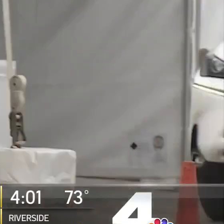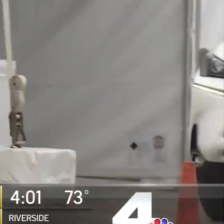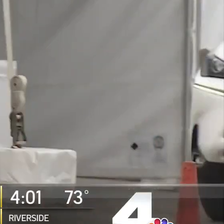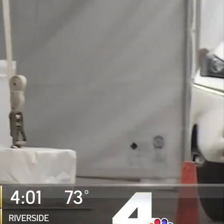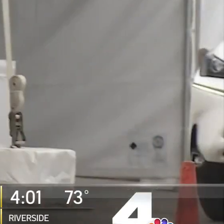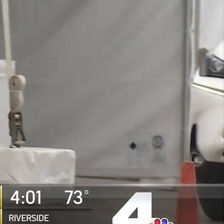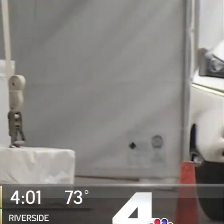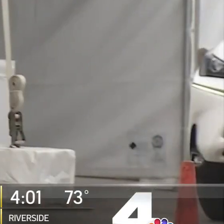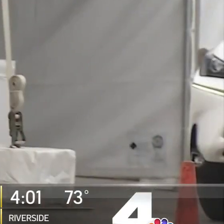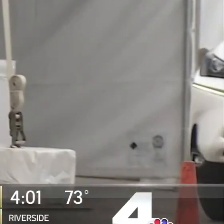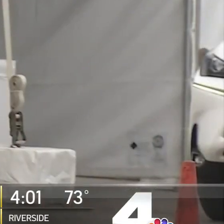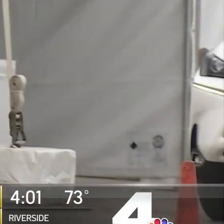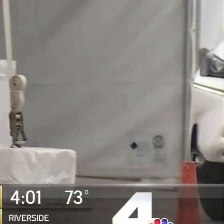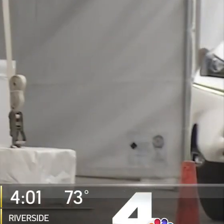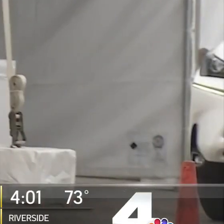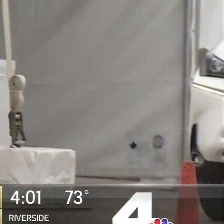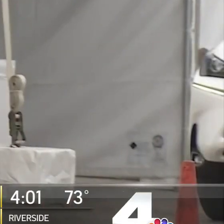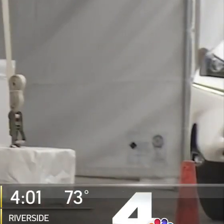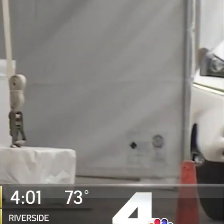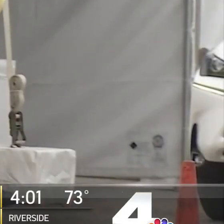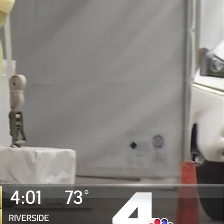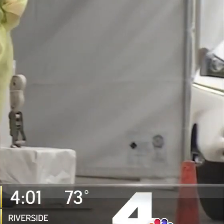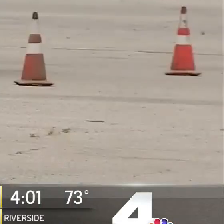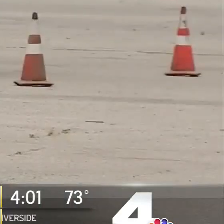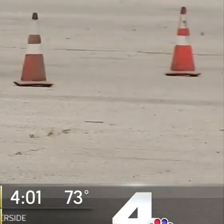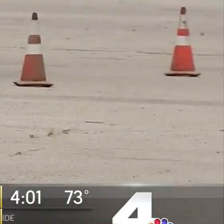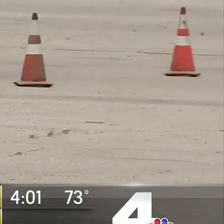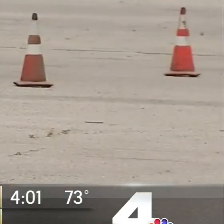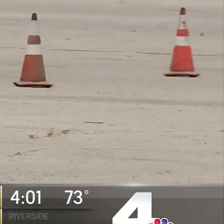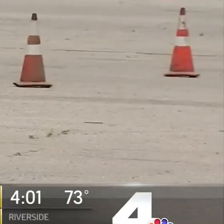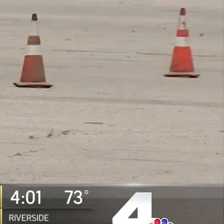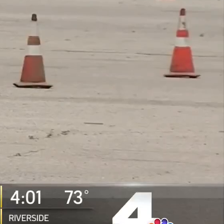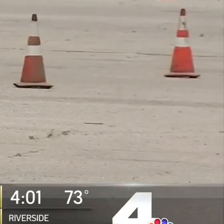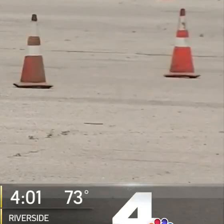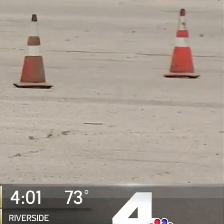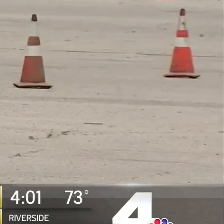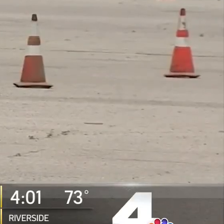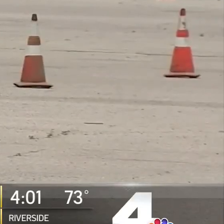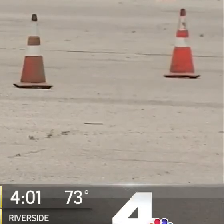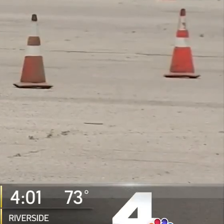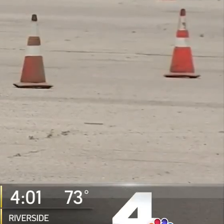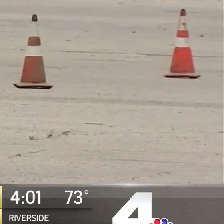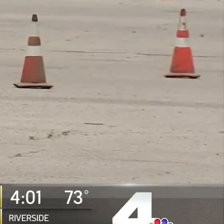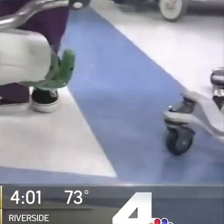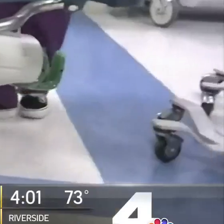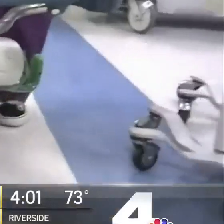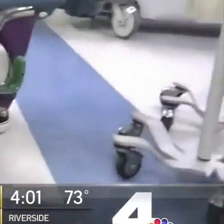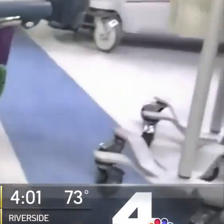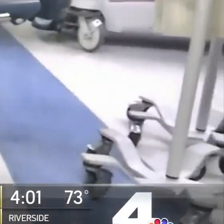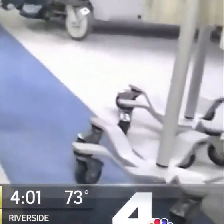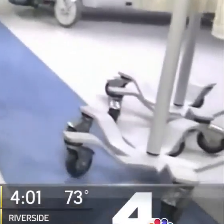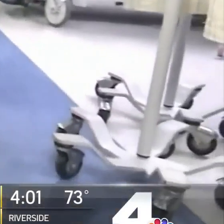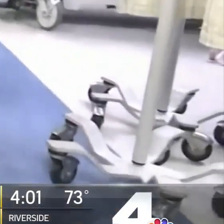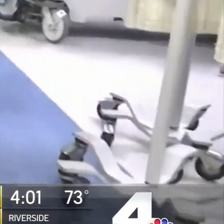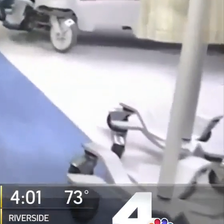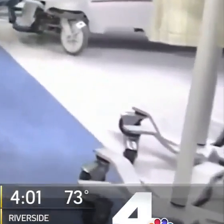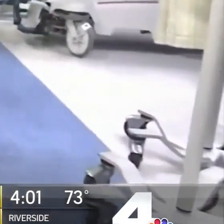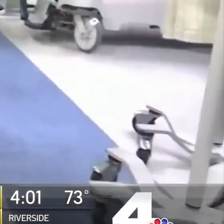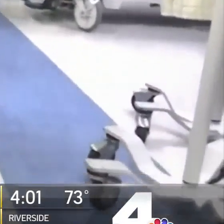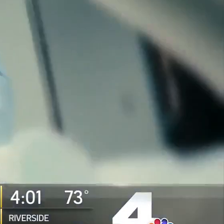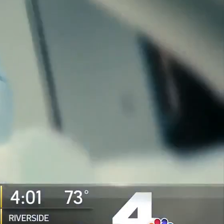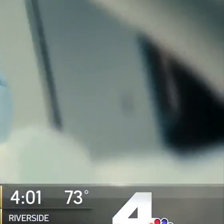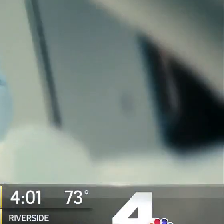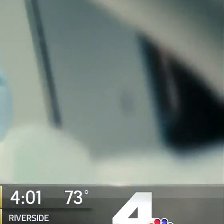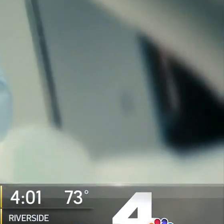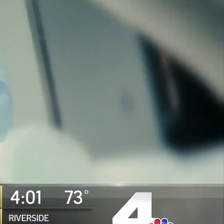throughout the county, it's really quite frightening to me. Indeed, for the first time across LA County, the daily count of new